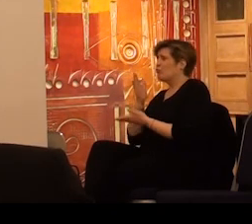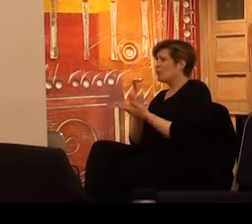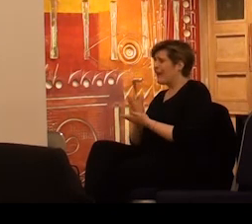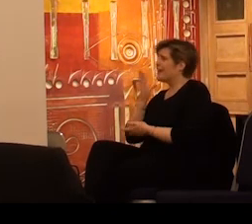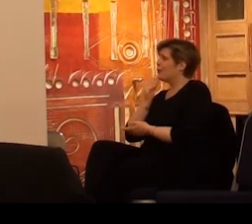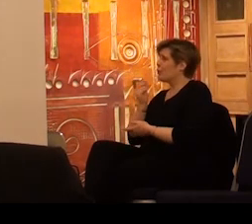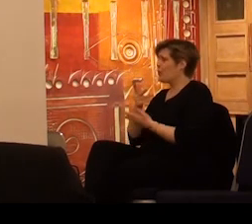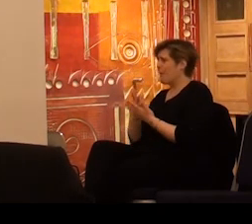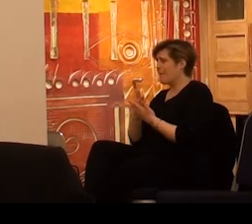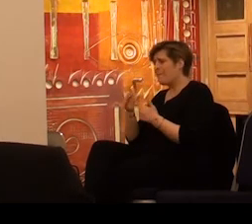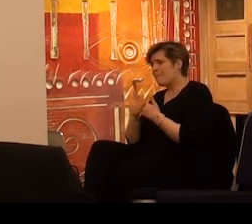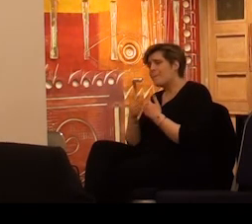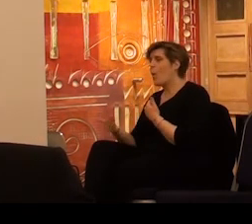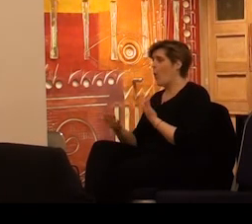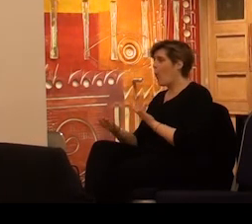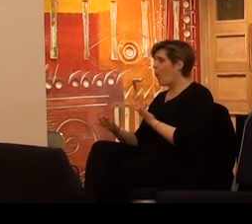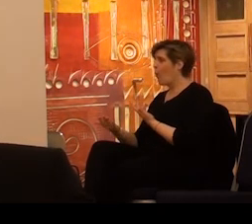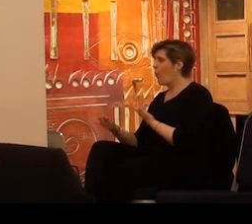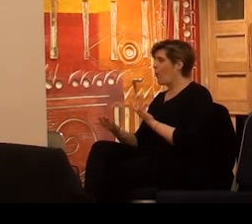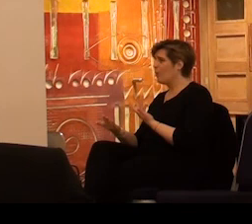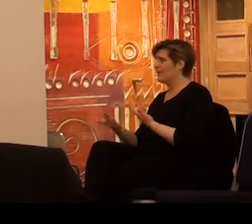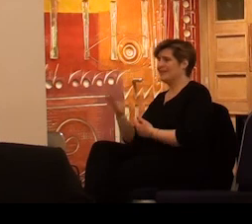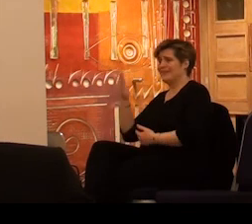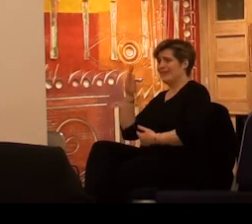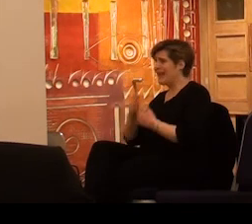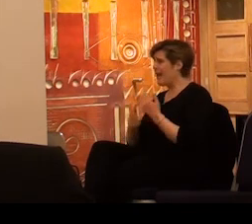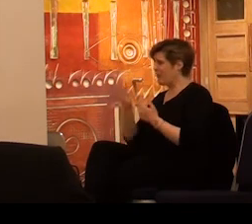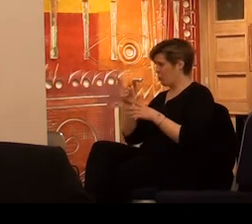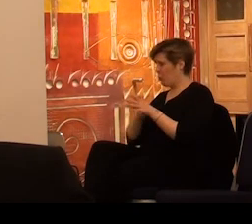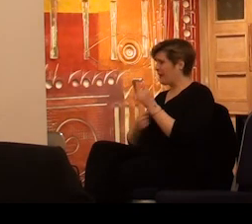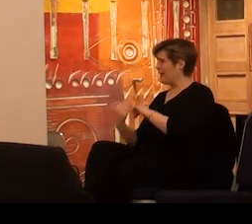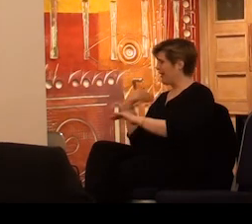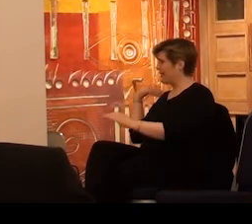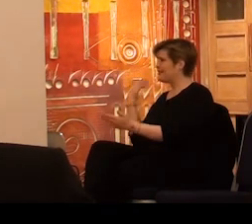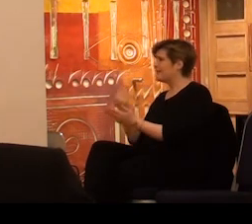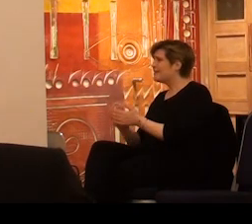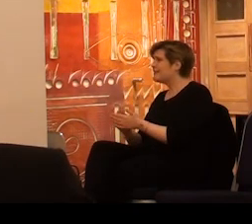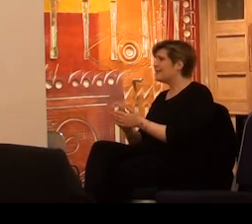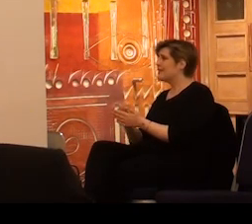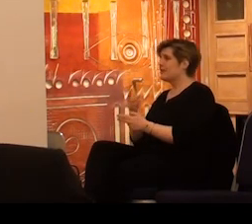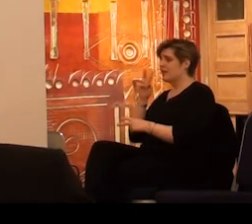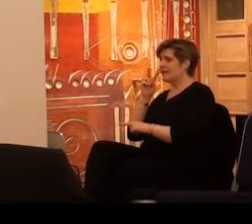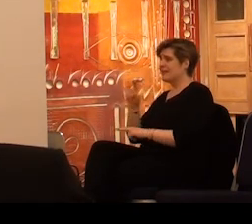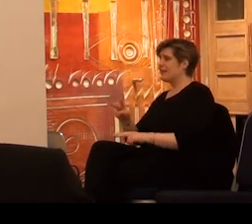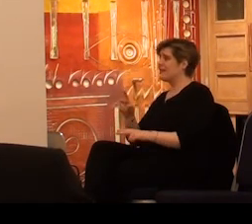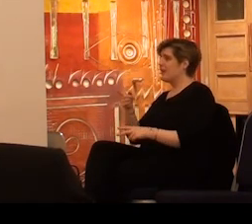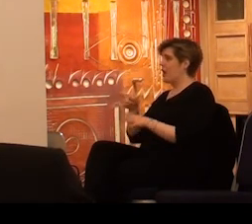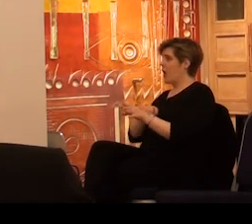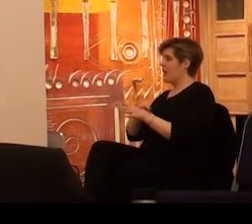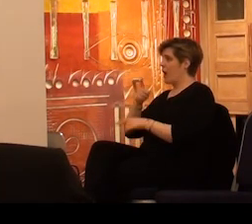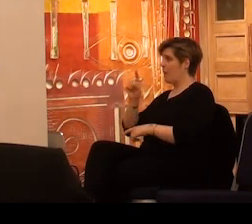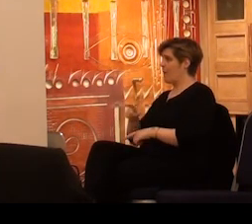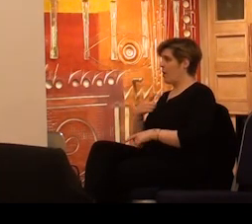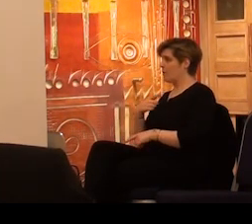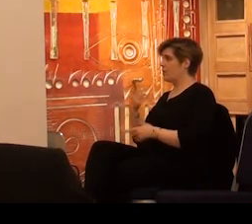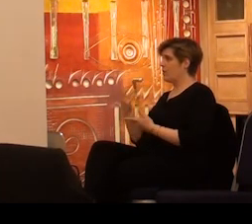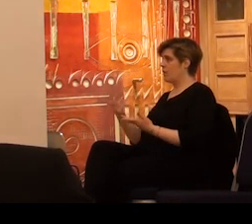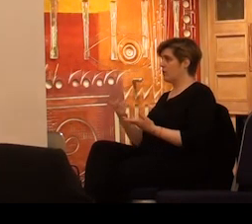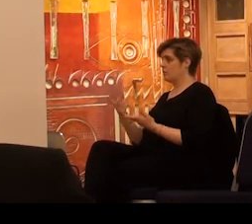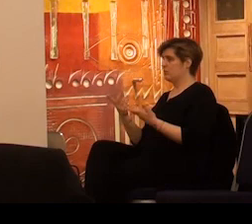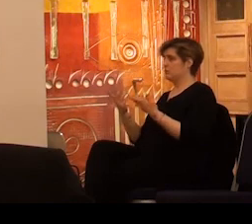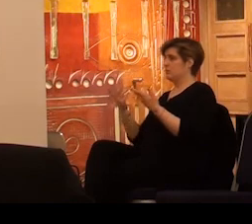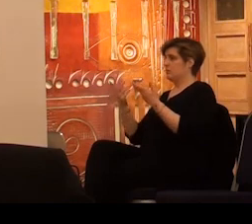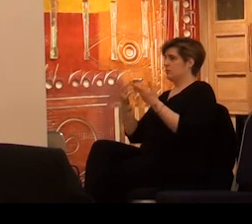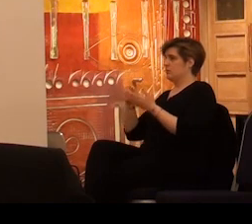have. Yeah? I have never, in 20 years, seen a young person tipped out of a wheelchair in any of the schools I've worked.